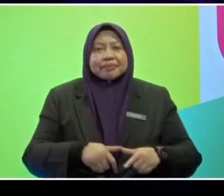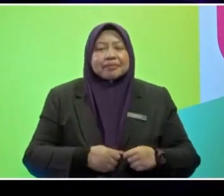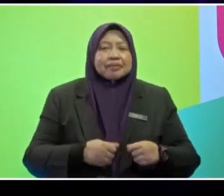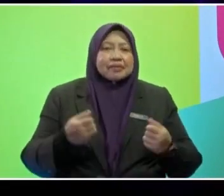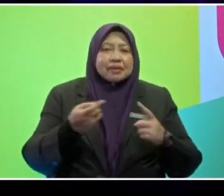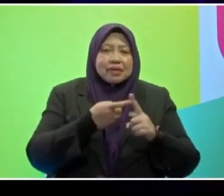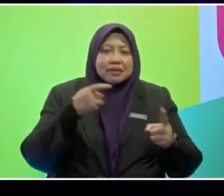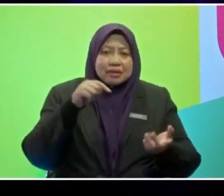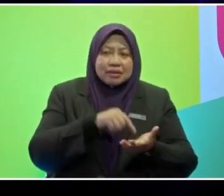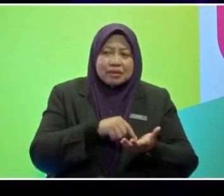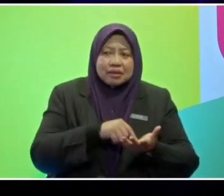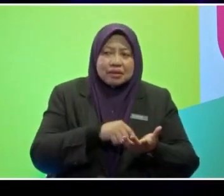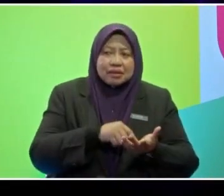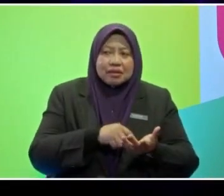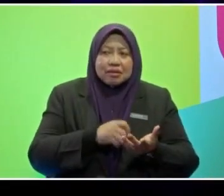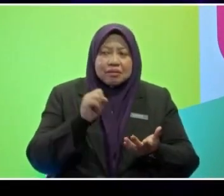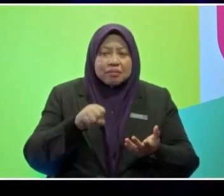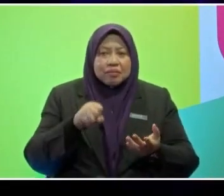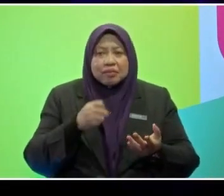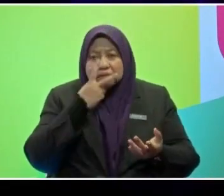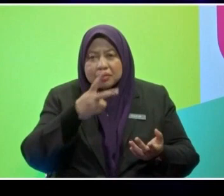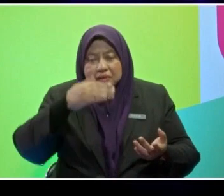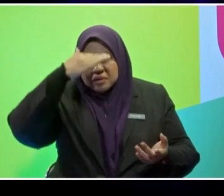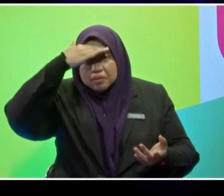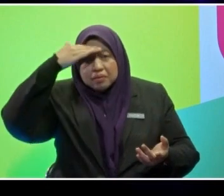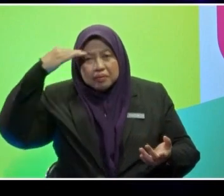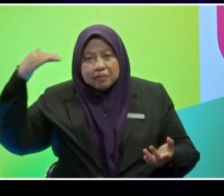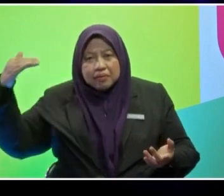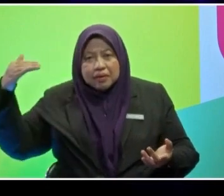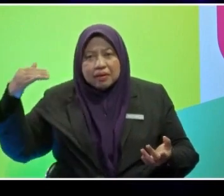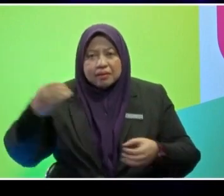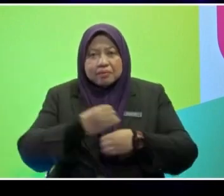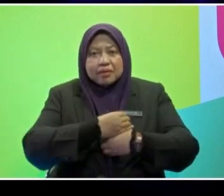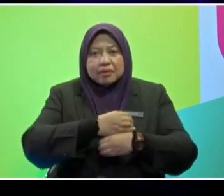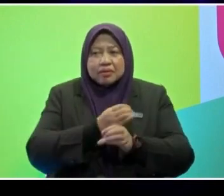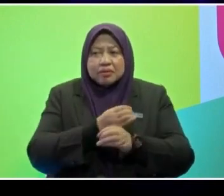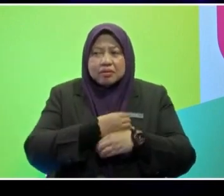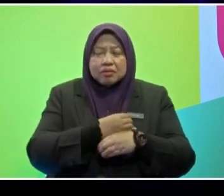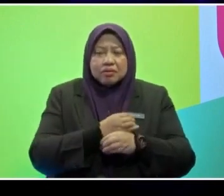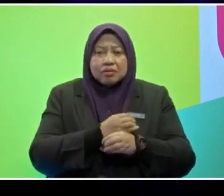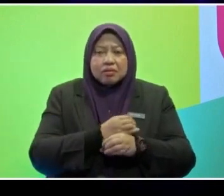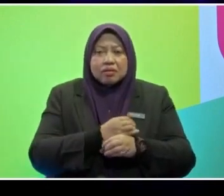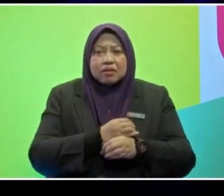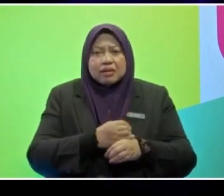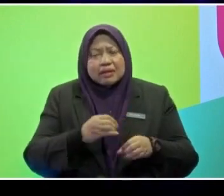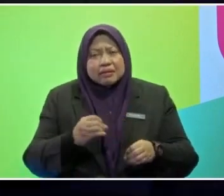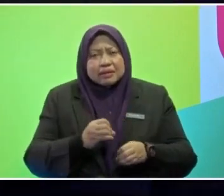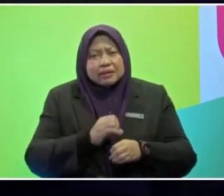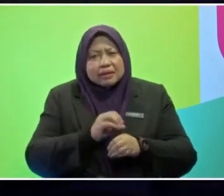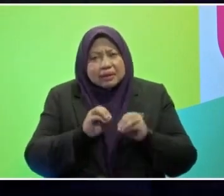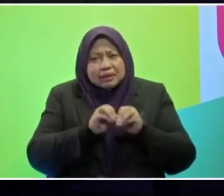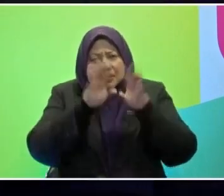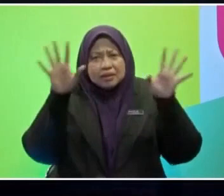from here, can you see that the shadow is formed? Yes. Is it clear or not clear?